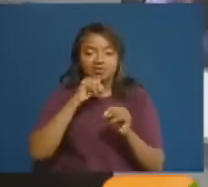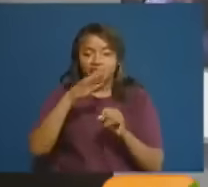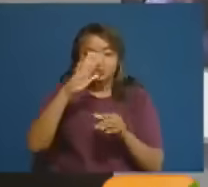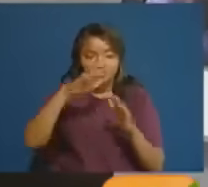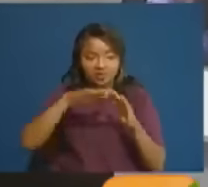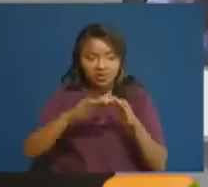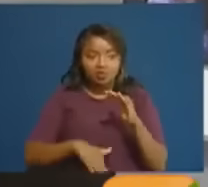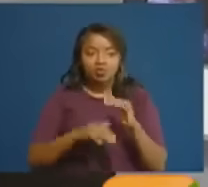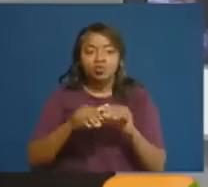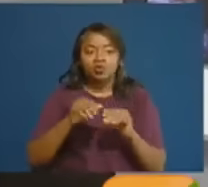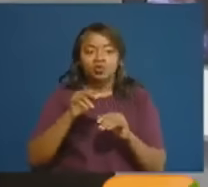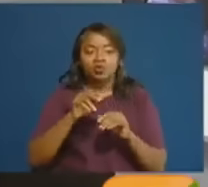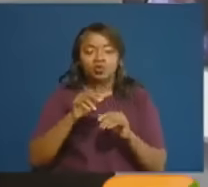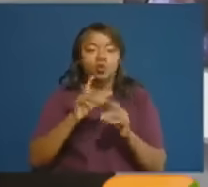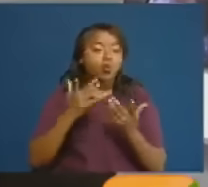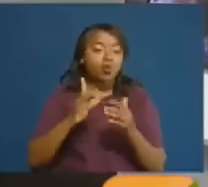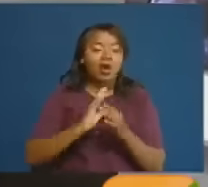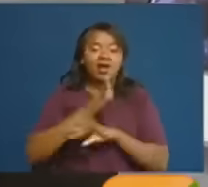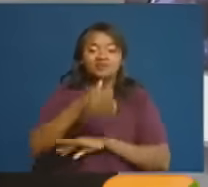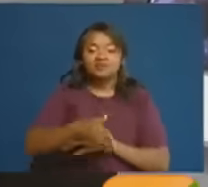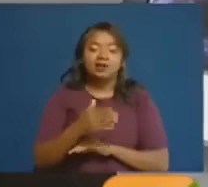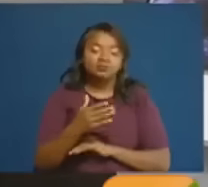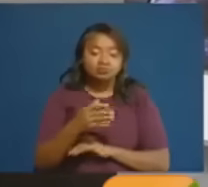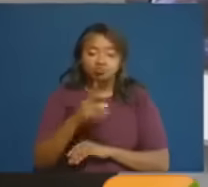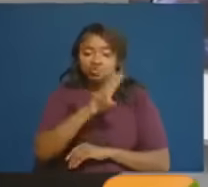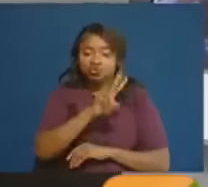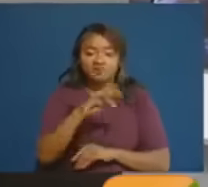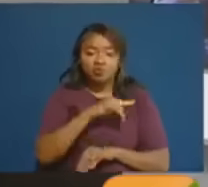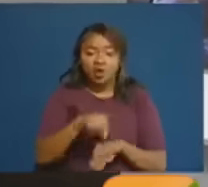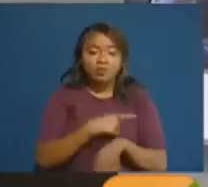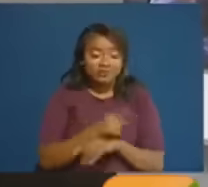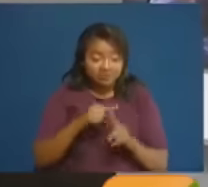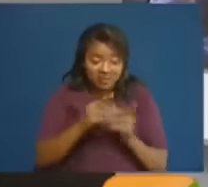arrest. Some of these people, they have not even been taken to court.